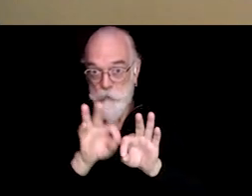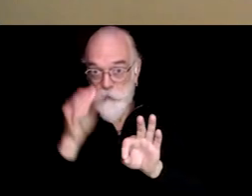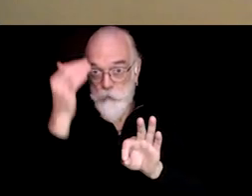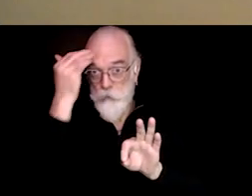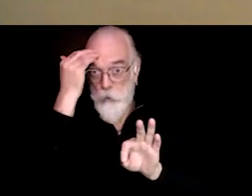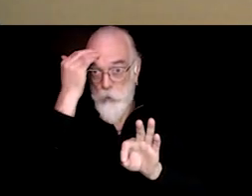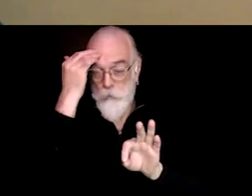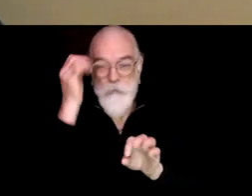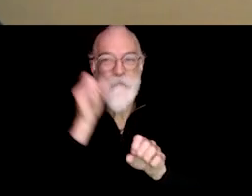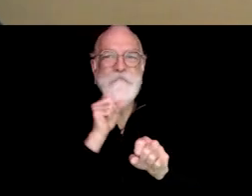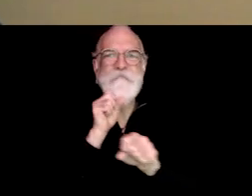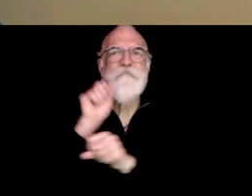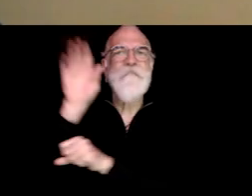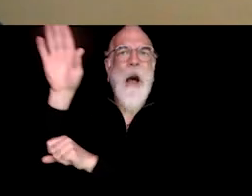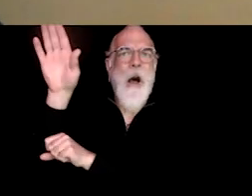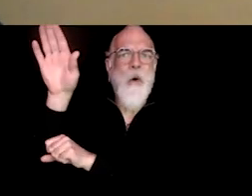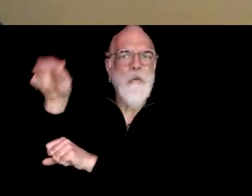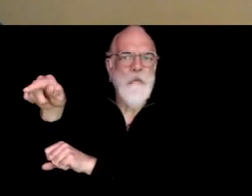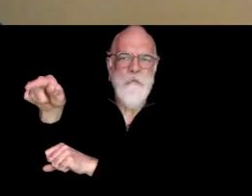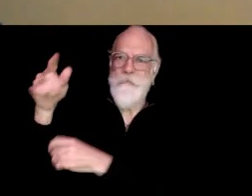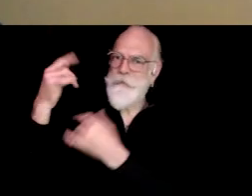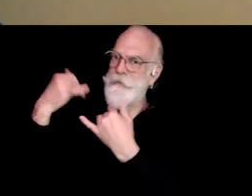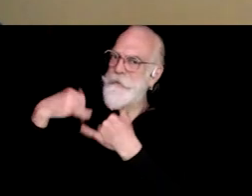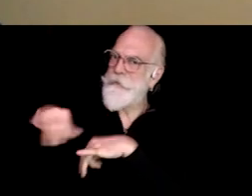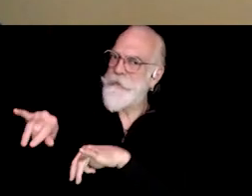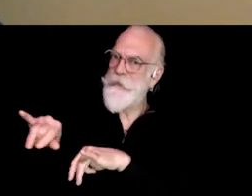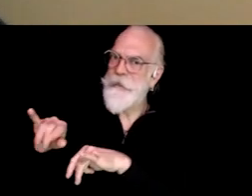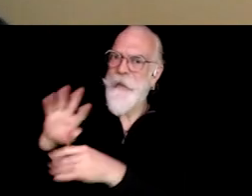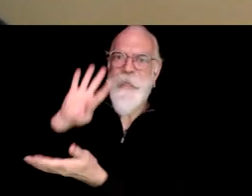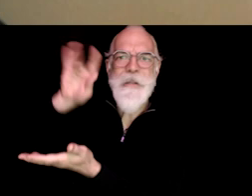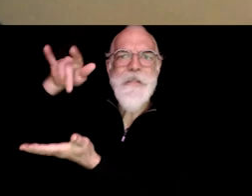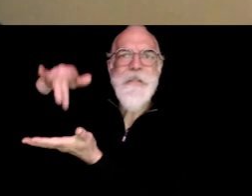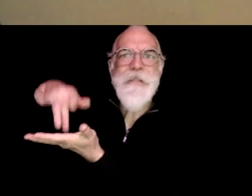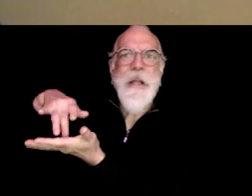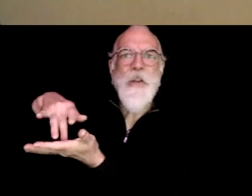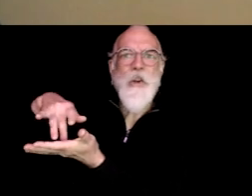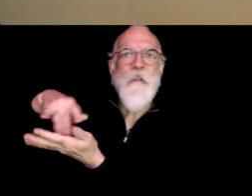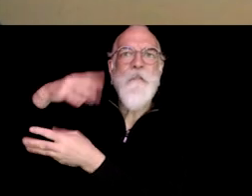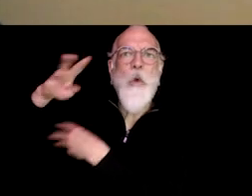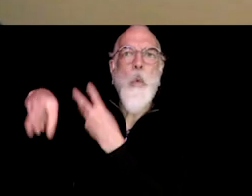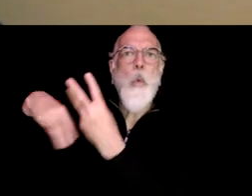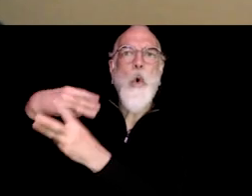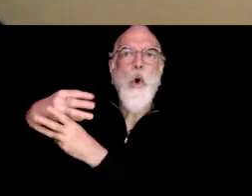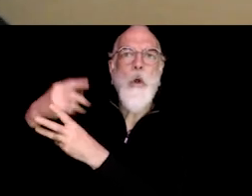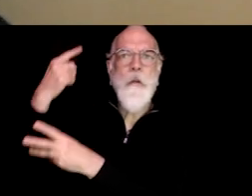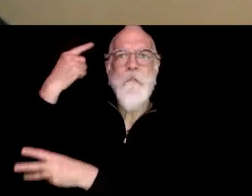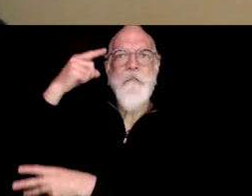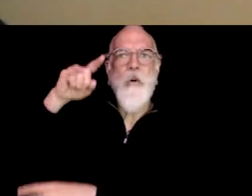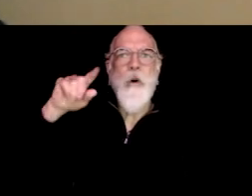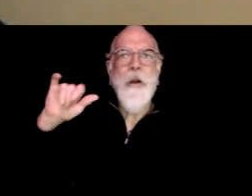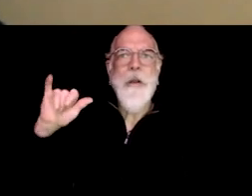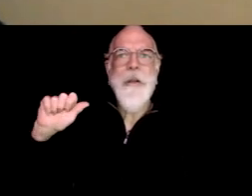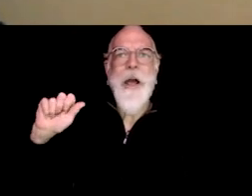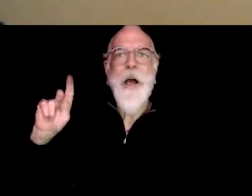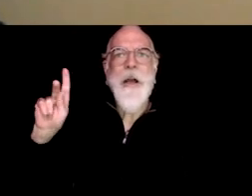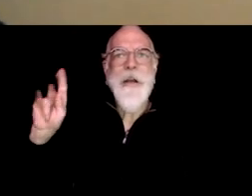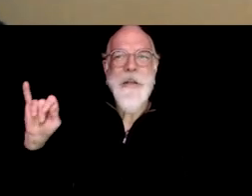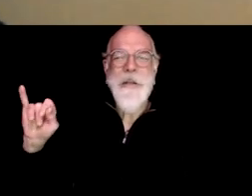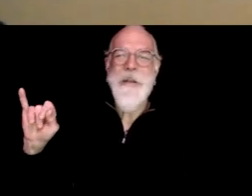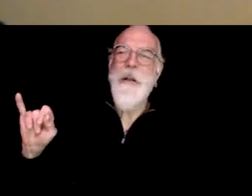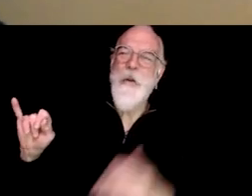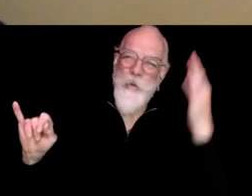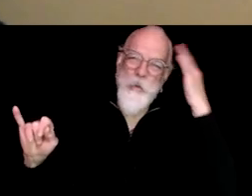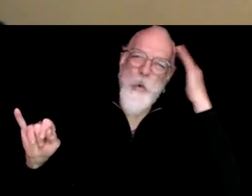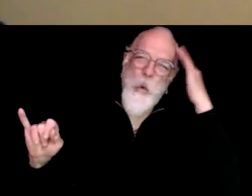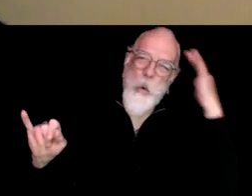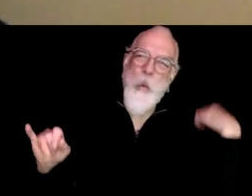mountains are still the center of the Yaqui world, even though the people were pushed out by